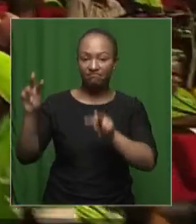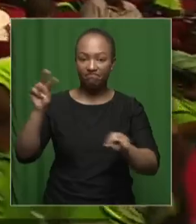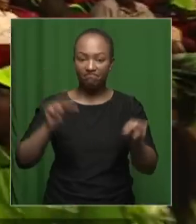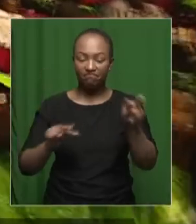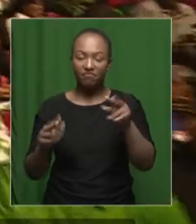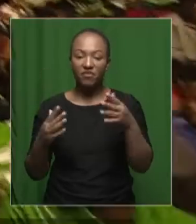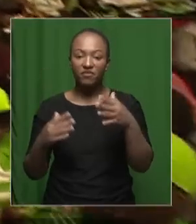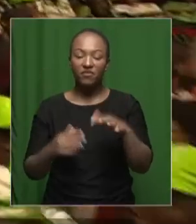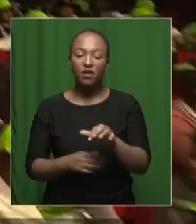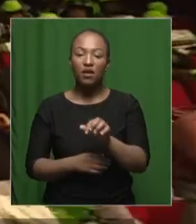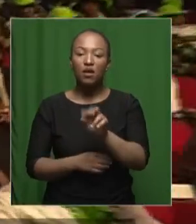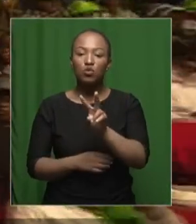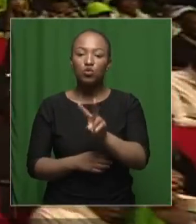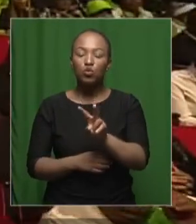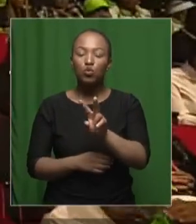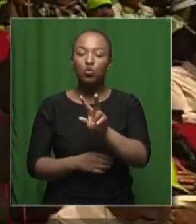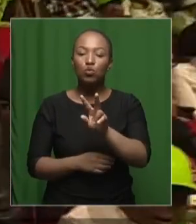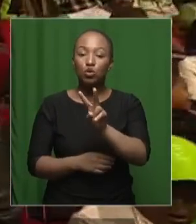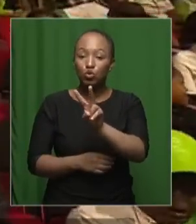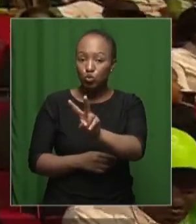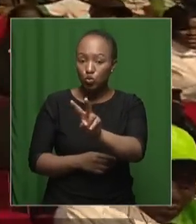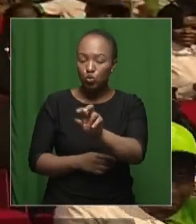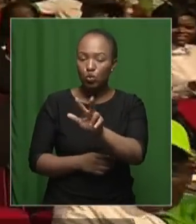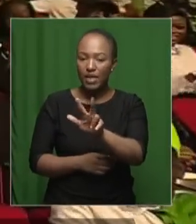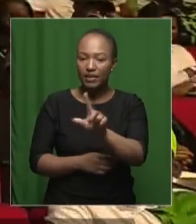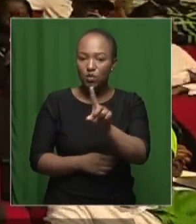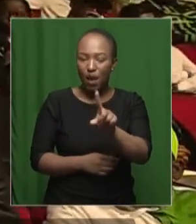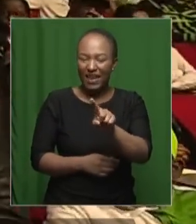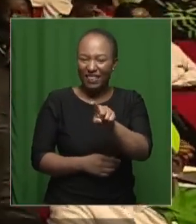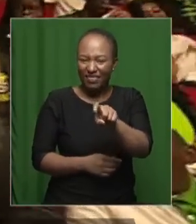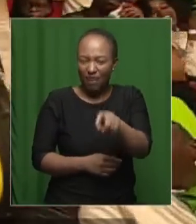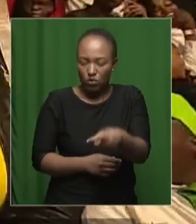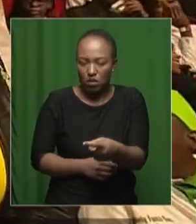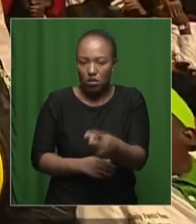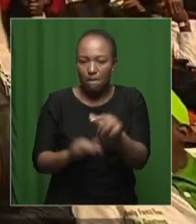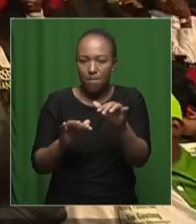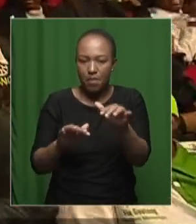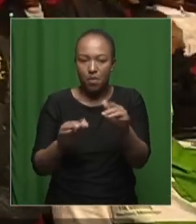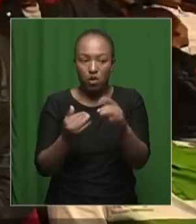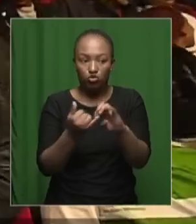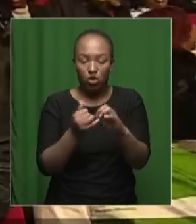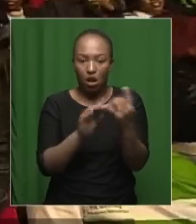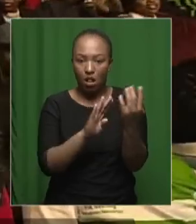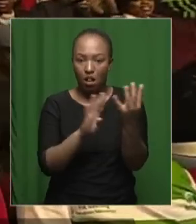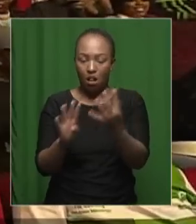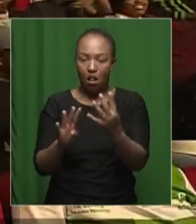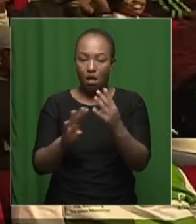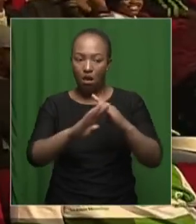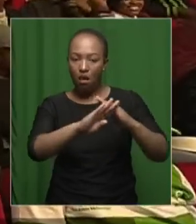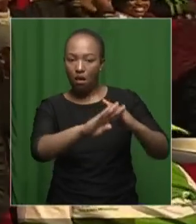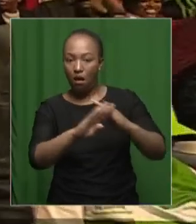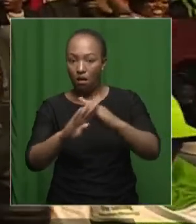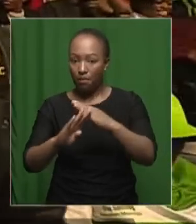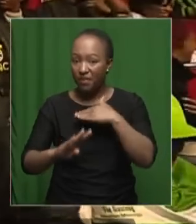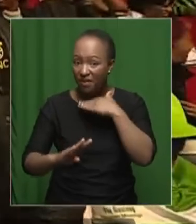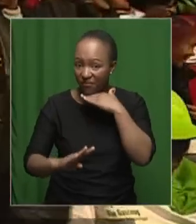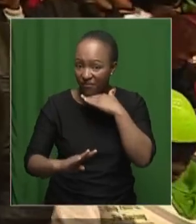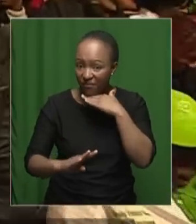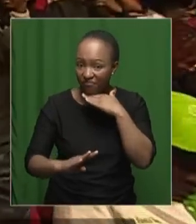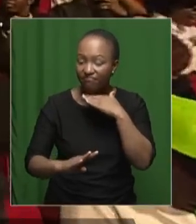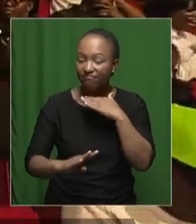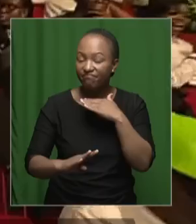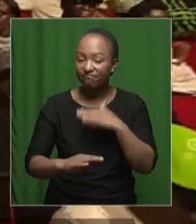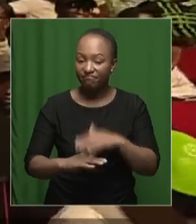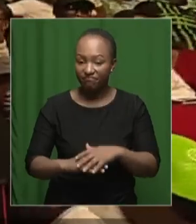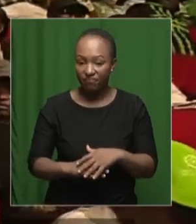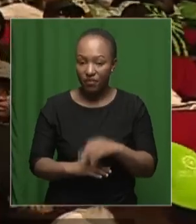about 281,000 people that are trying to come in here illegally. Is that good enough? There are still capacity issues. Let's get more